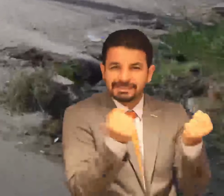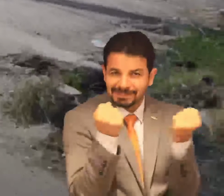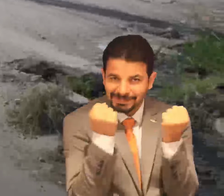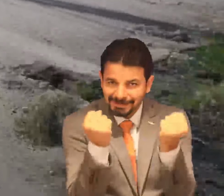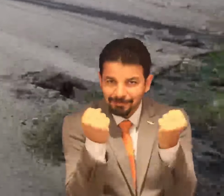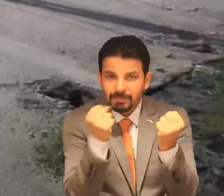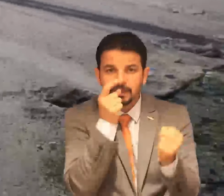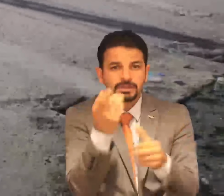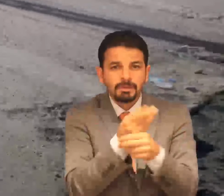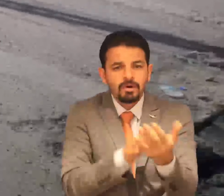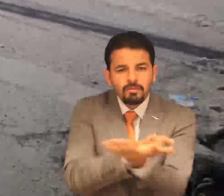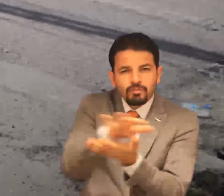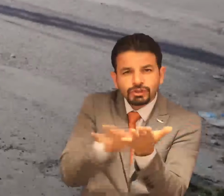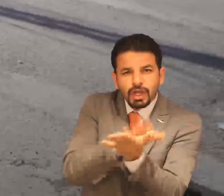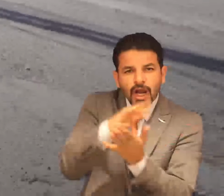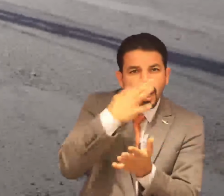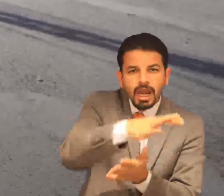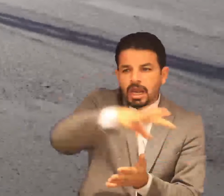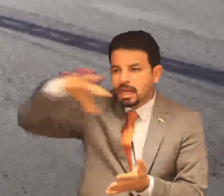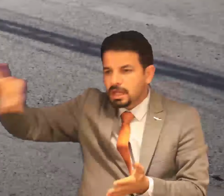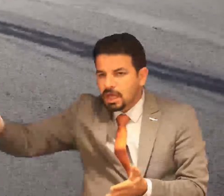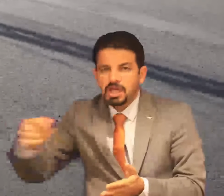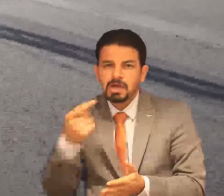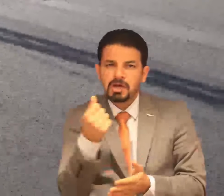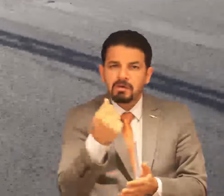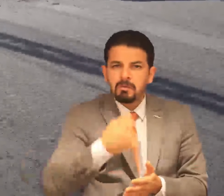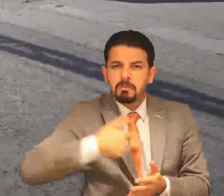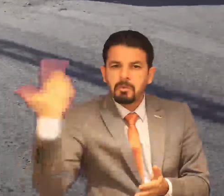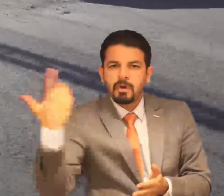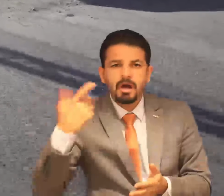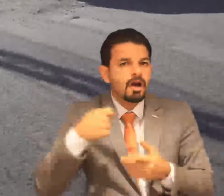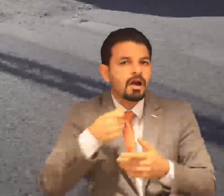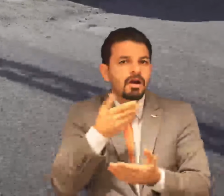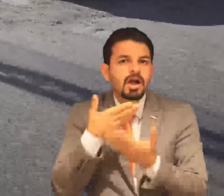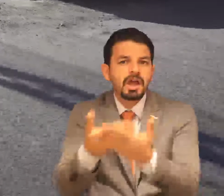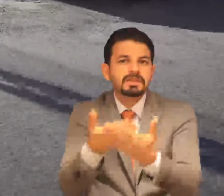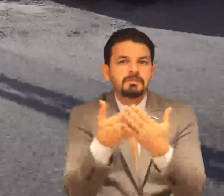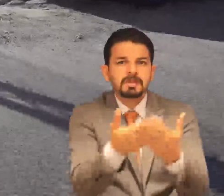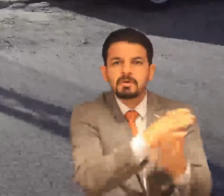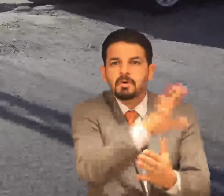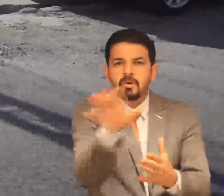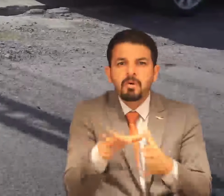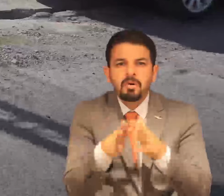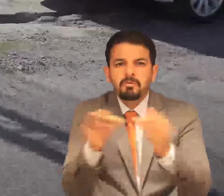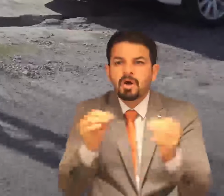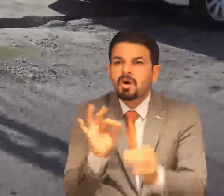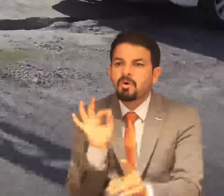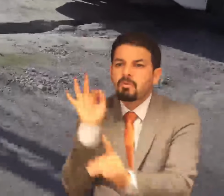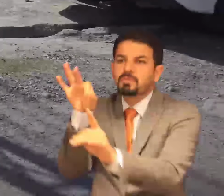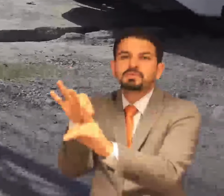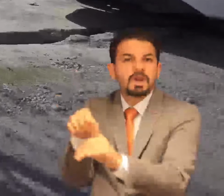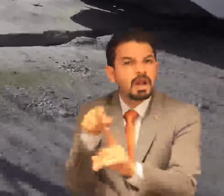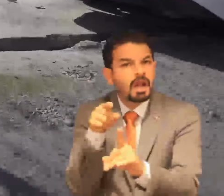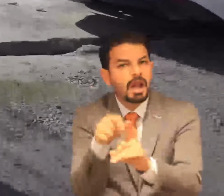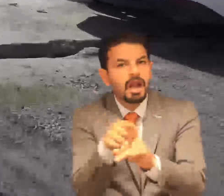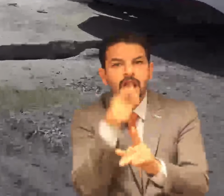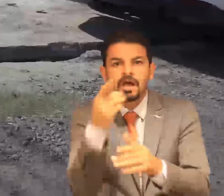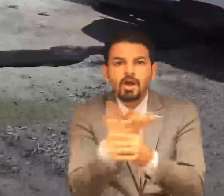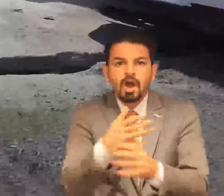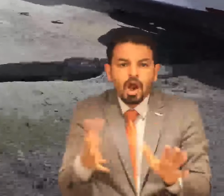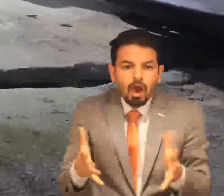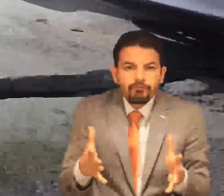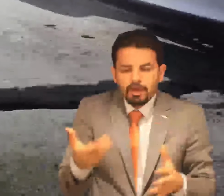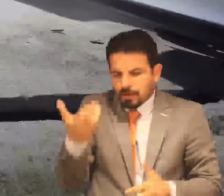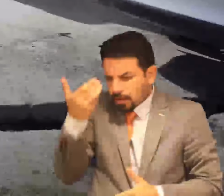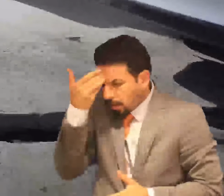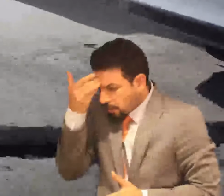difficulties cost and inaccessible services feelings of fear shame and worries about